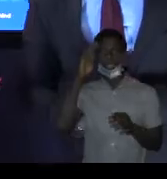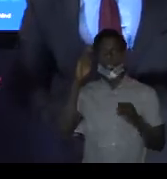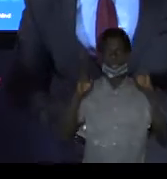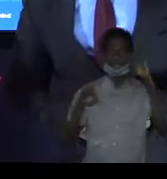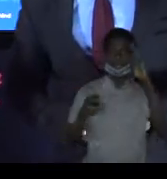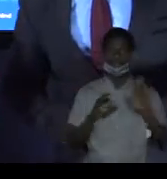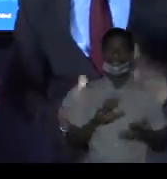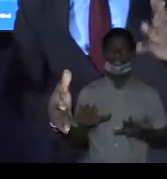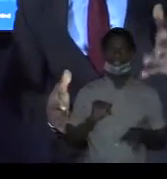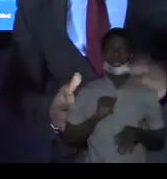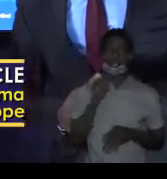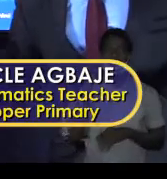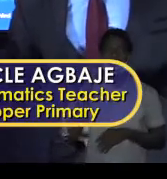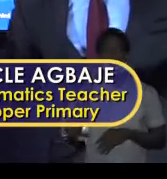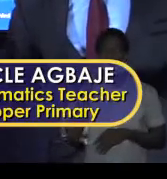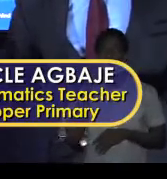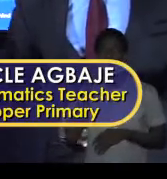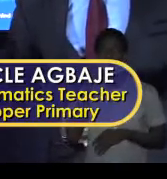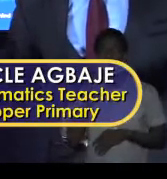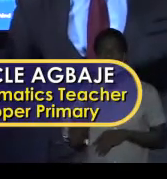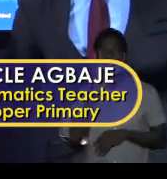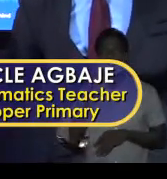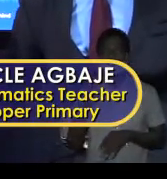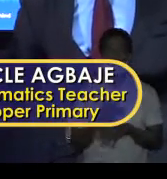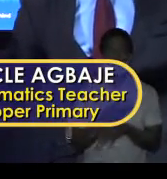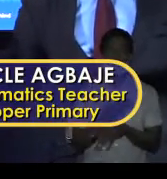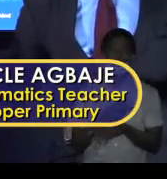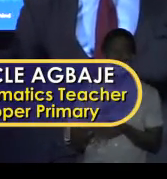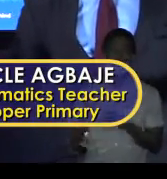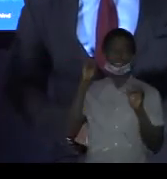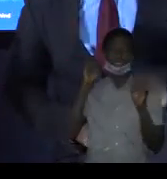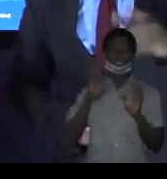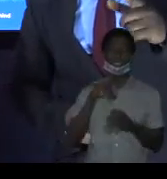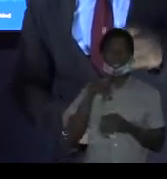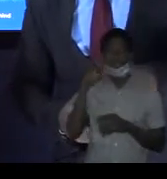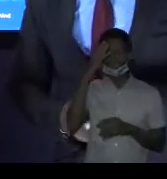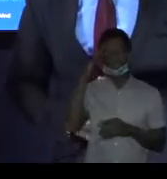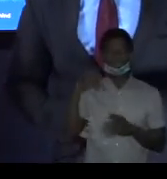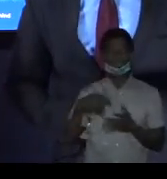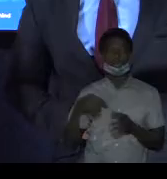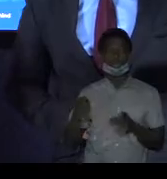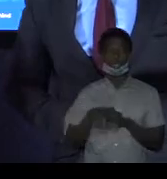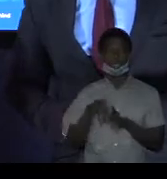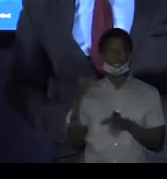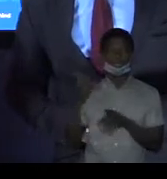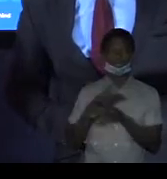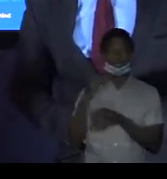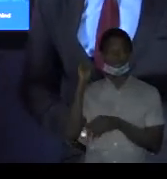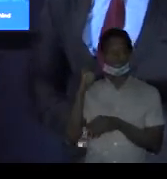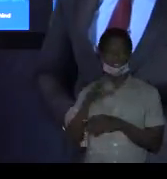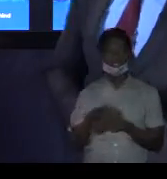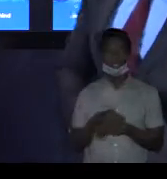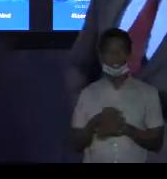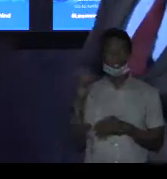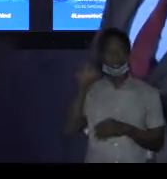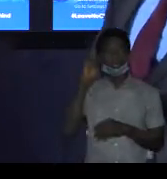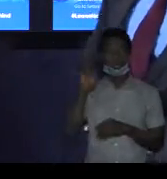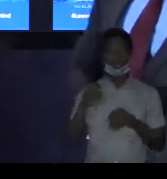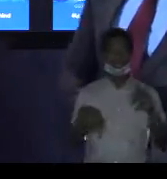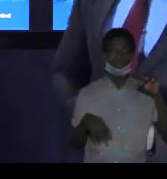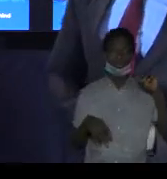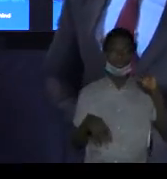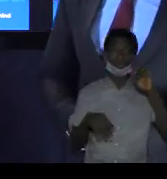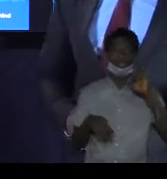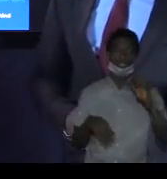Hello, children. I am Uncle Agbaje, your mathematics teacher. But you know me as the mathematician. Uncle Popo